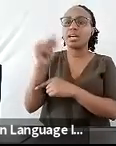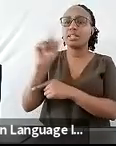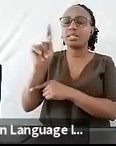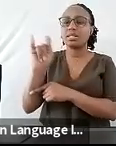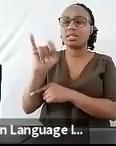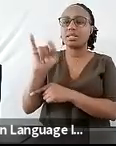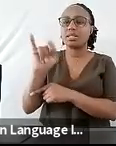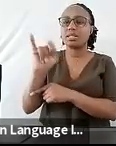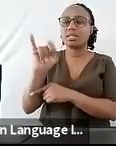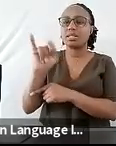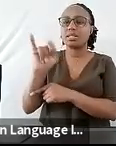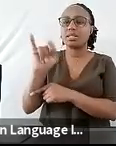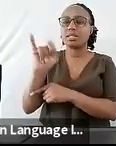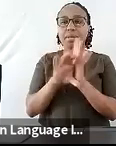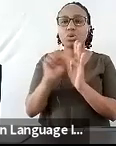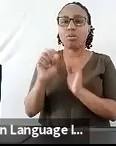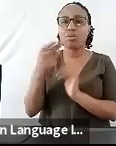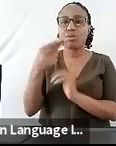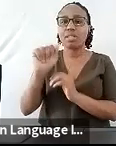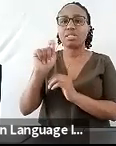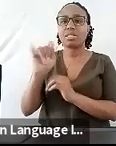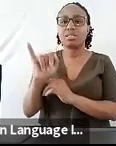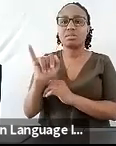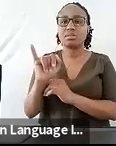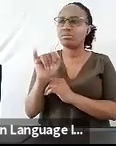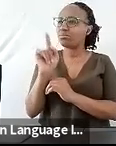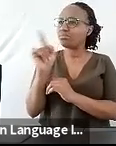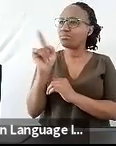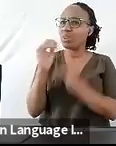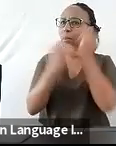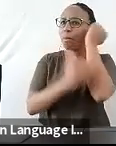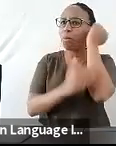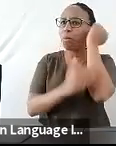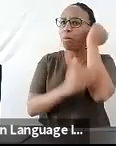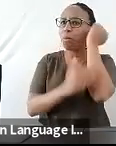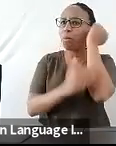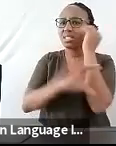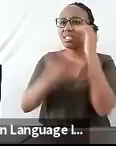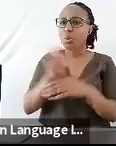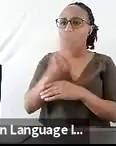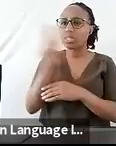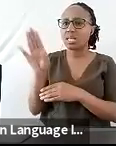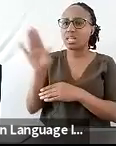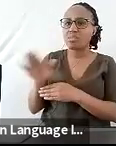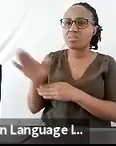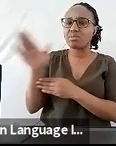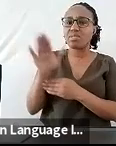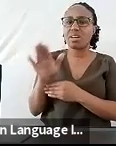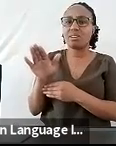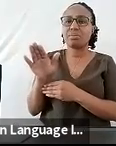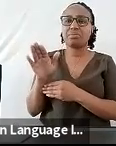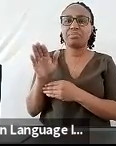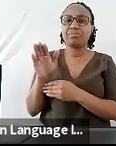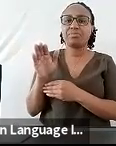know, Haiti is the poorest country in the Western Hemisphere. Like people, it's like now in news, that's Haiti's name. It's not just Haiti,